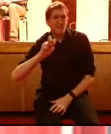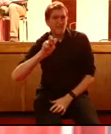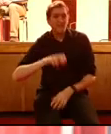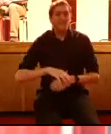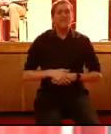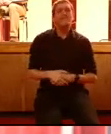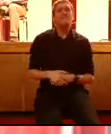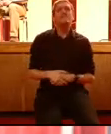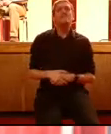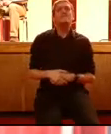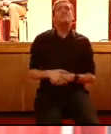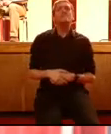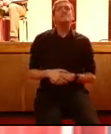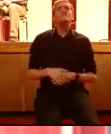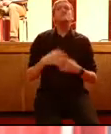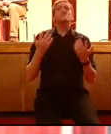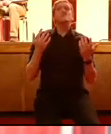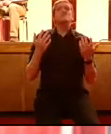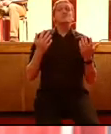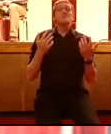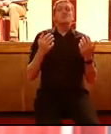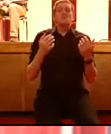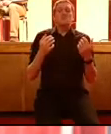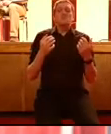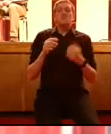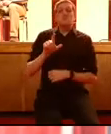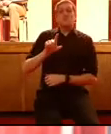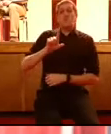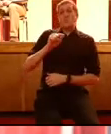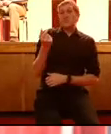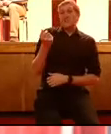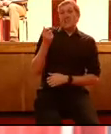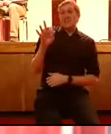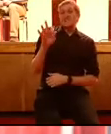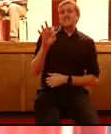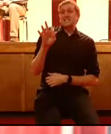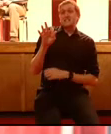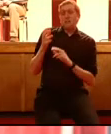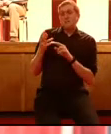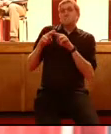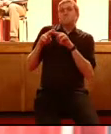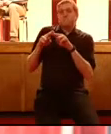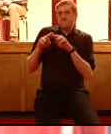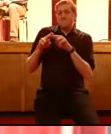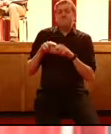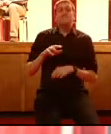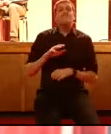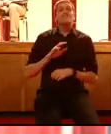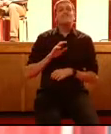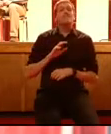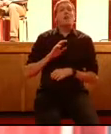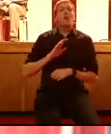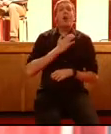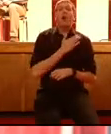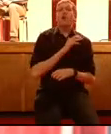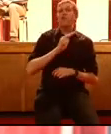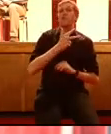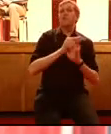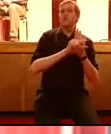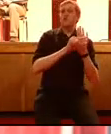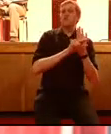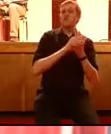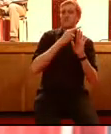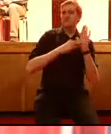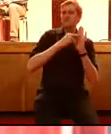Our district was 1 point from a B in 2019. Our third grade reading scores have beat the state